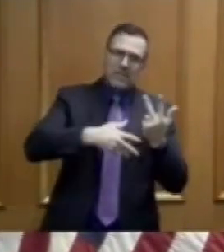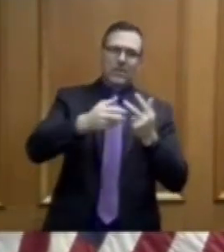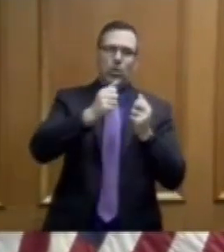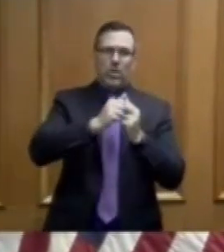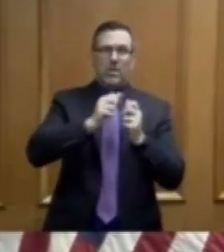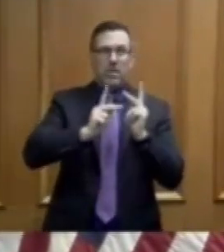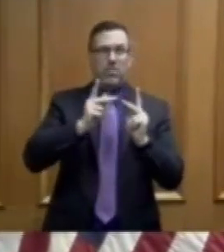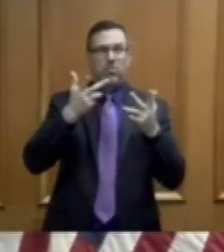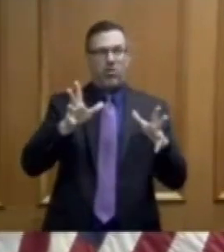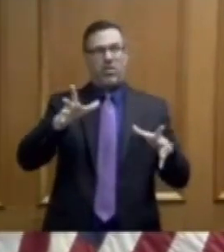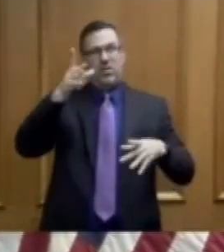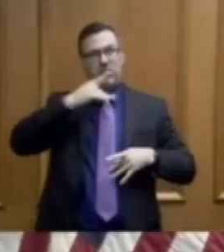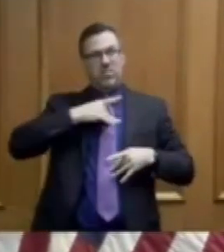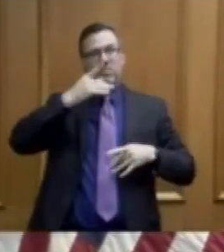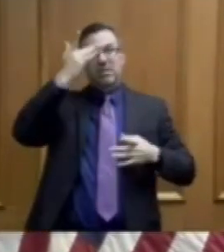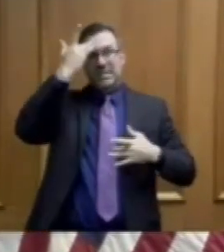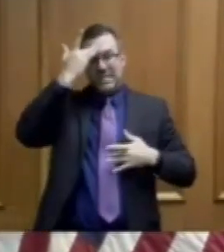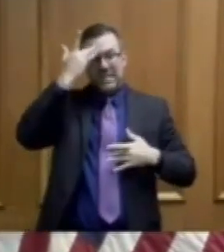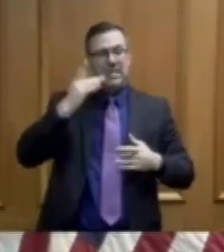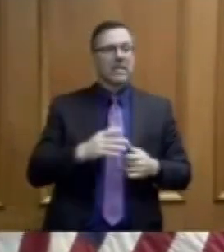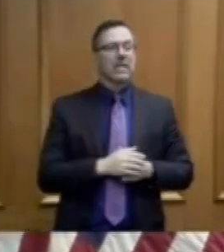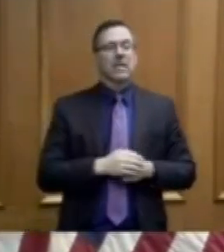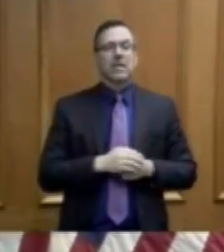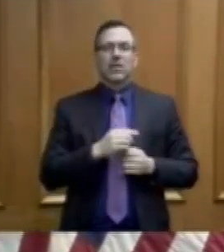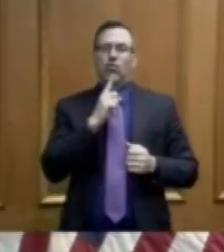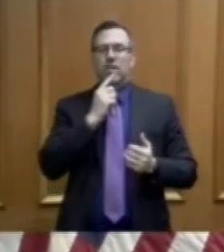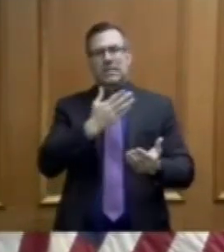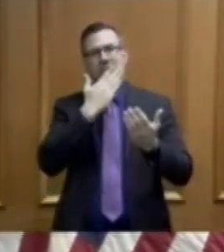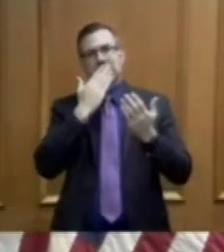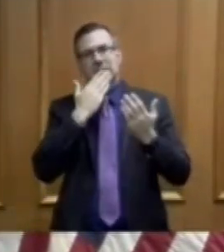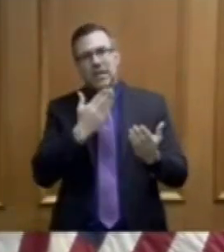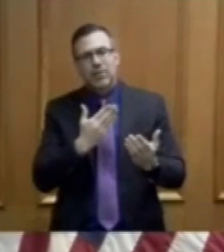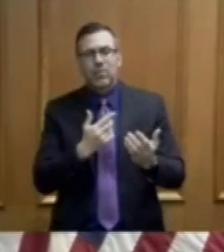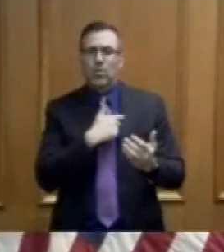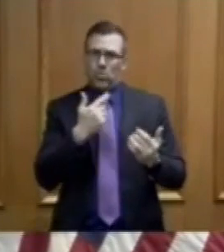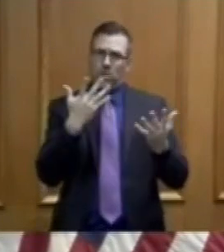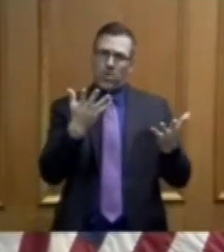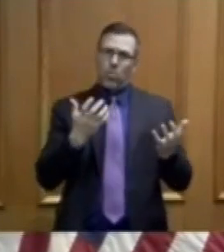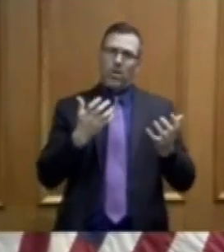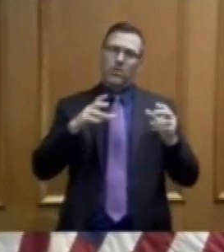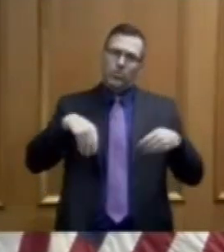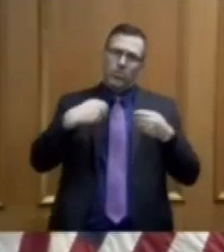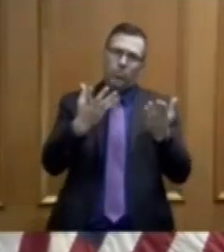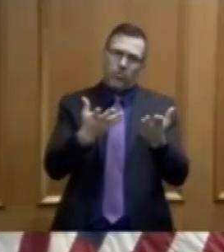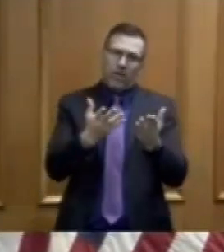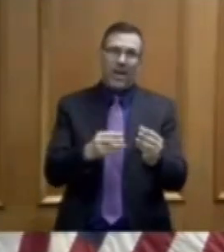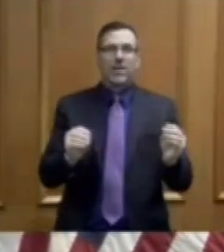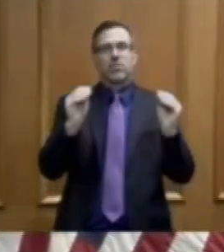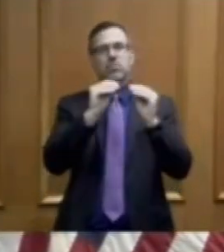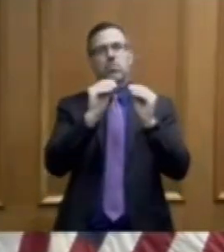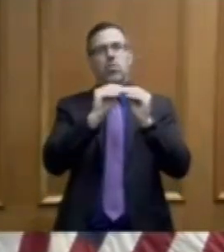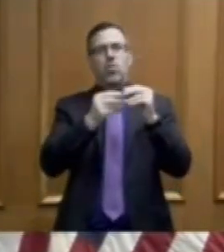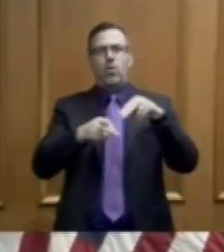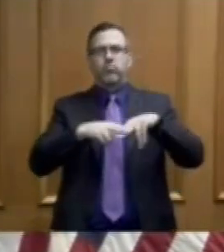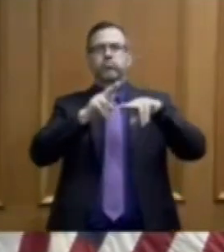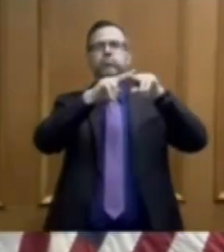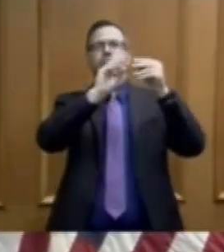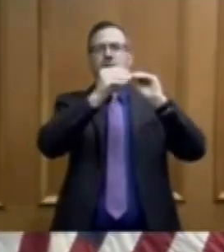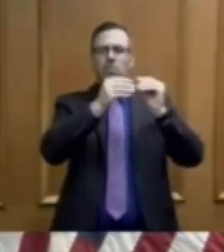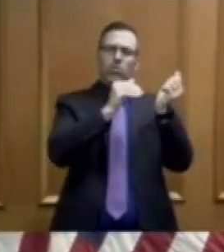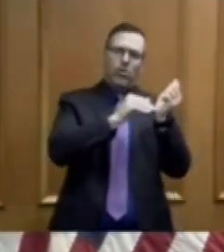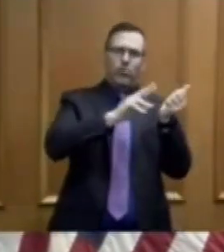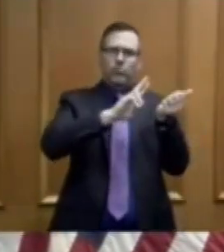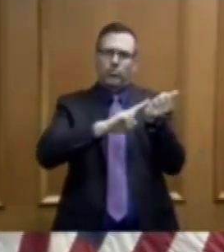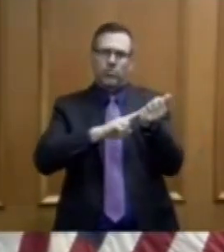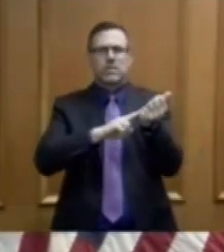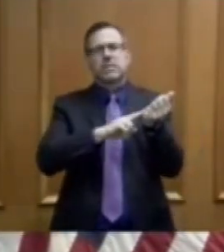for those healthcare workers. We want to do everything that we can in this state to provide more of those workers and to support those